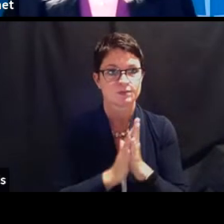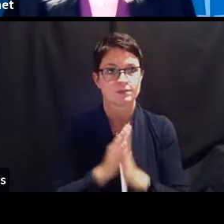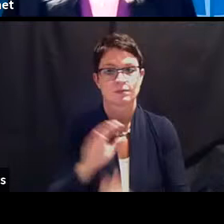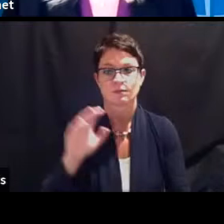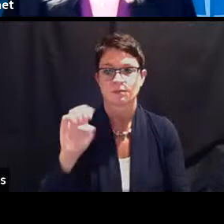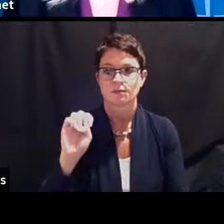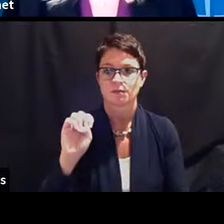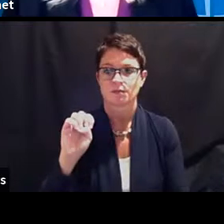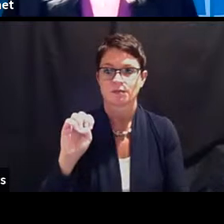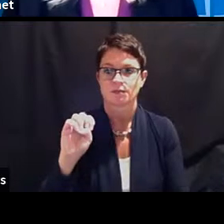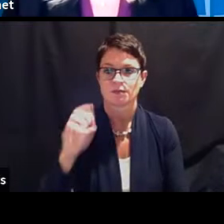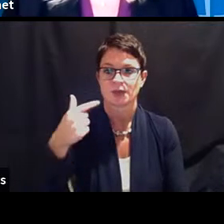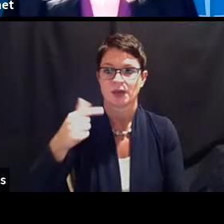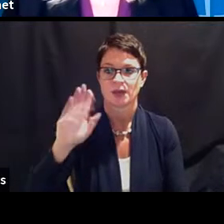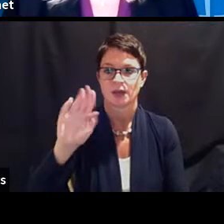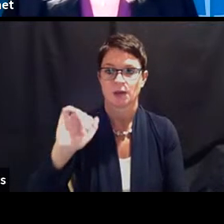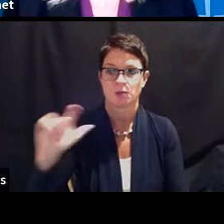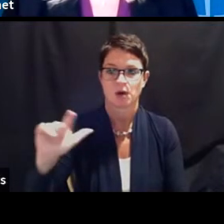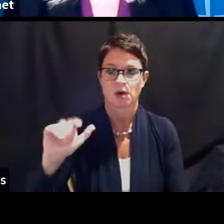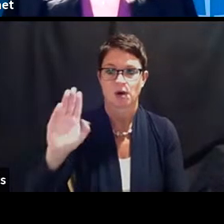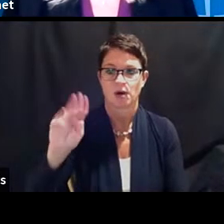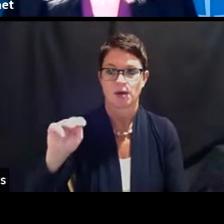Iqbal Mendez.